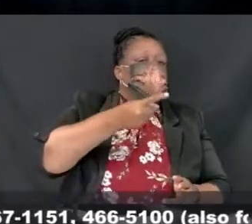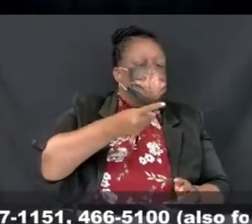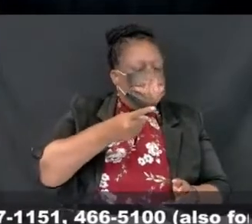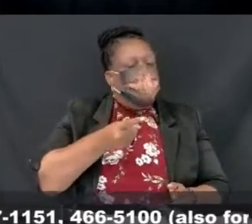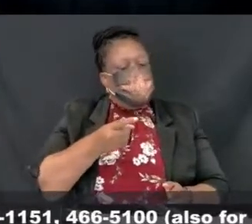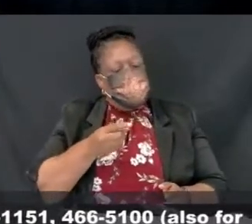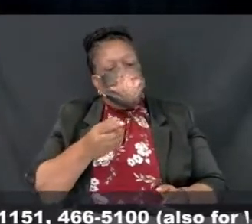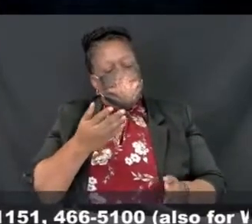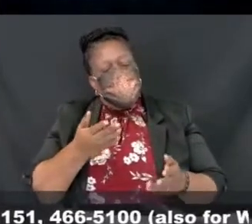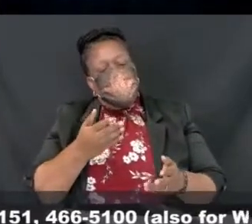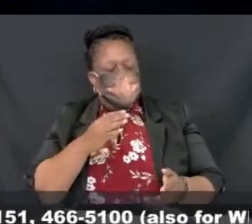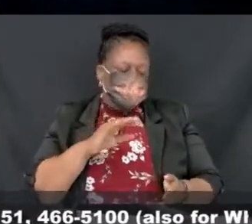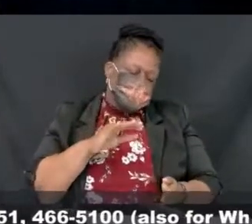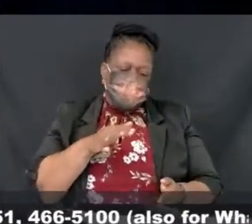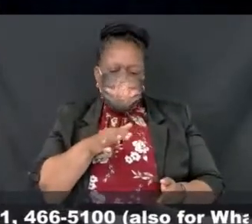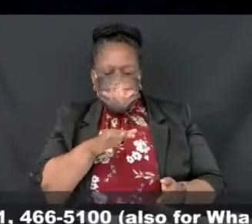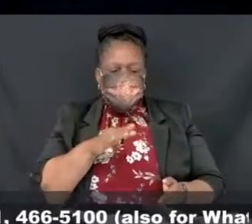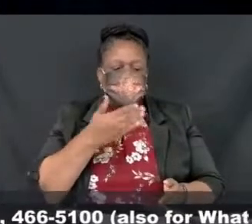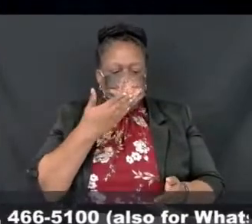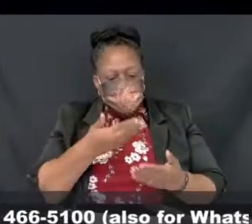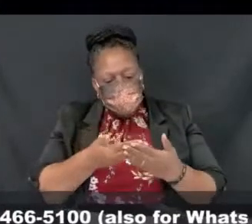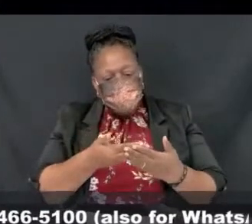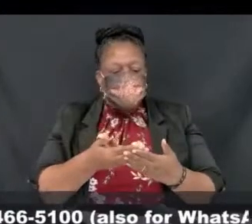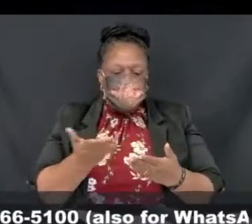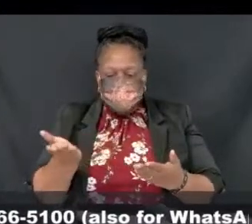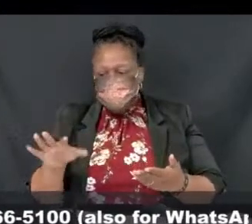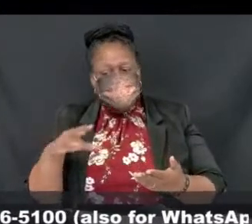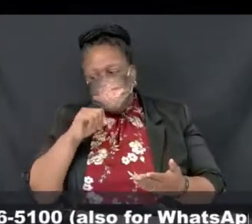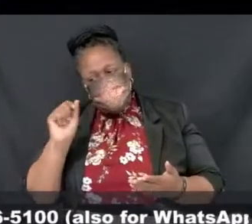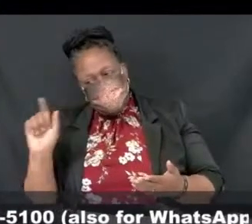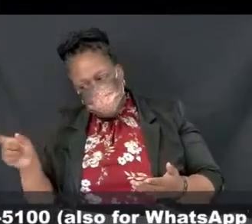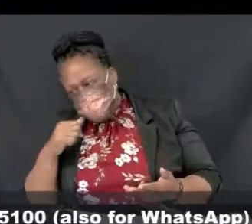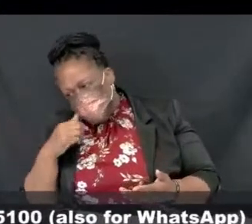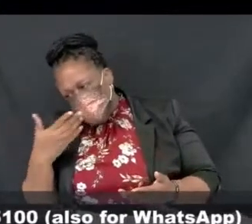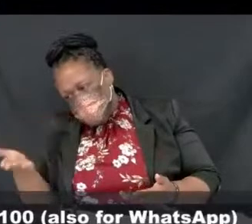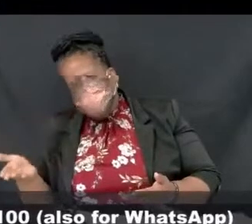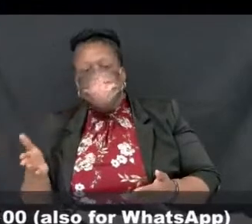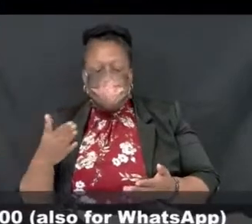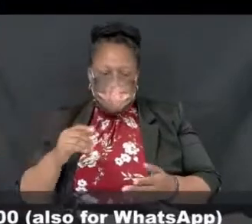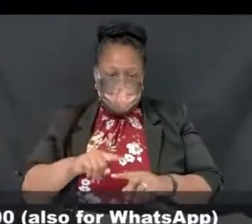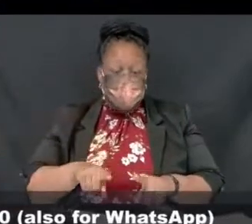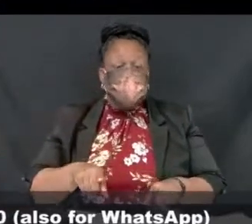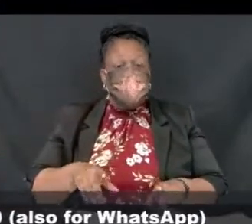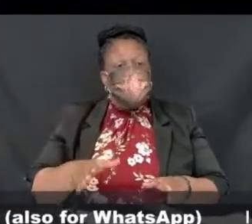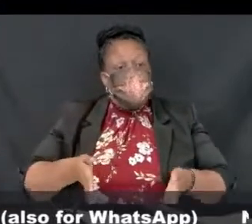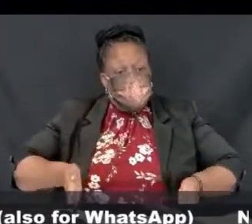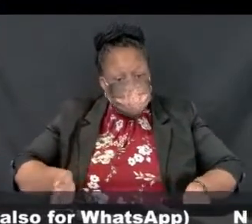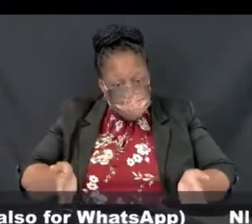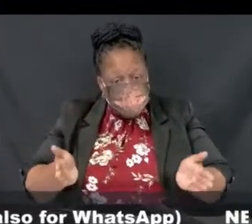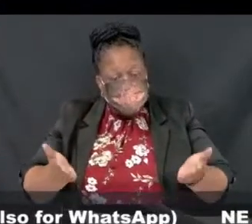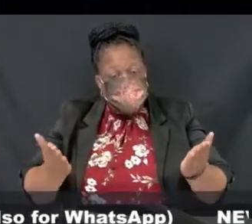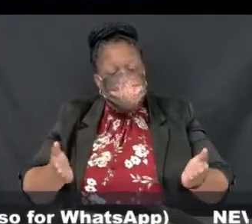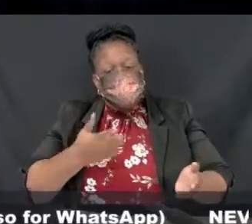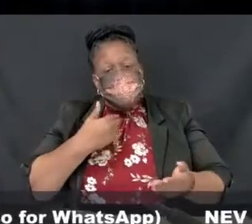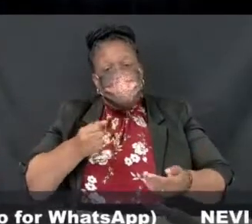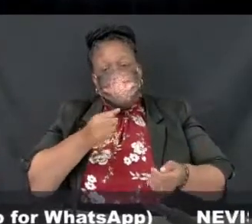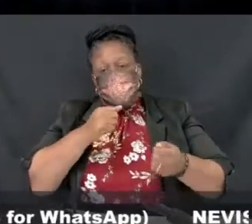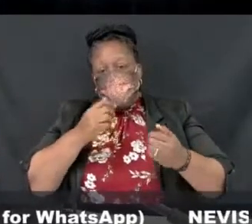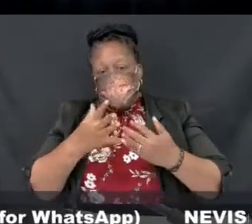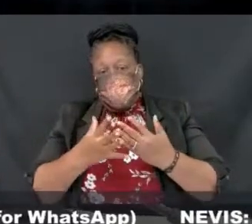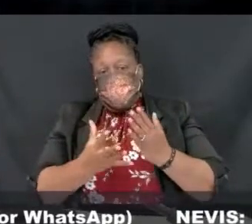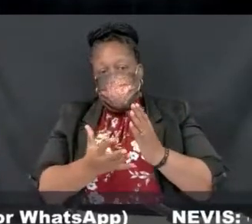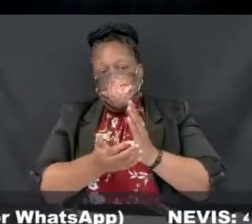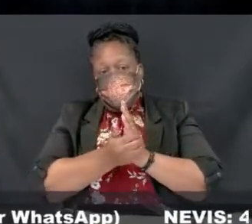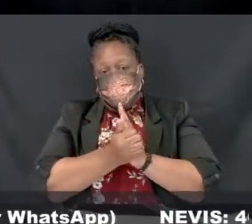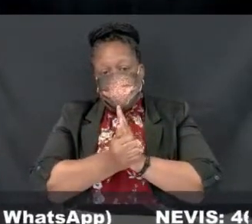gave our logistical input to what they are saying, how we could implement, how we could look at this. And then what happens, which